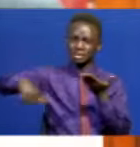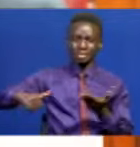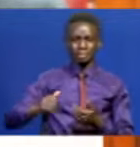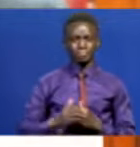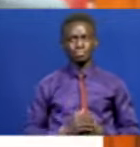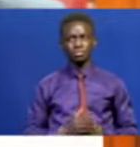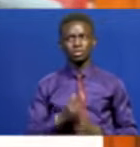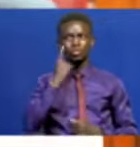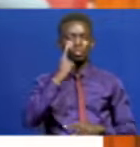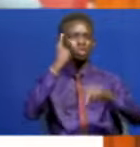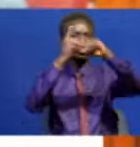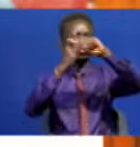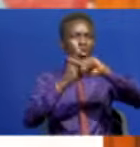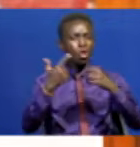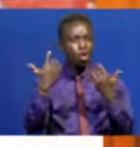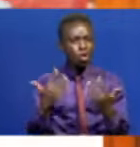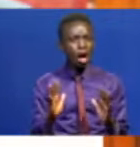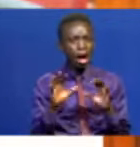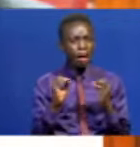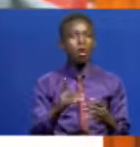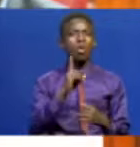is